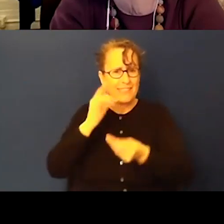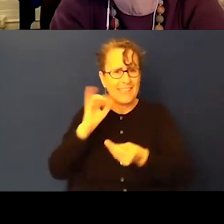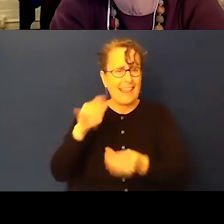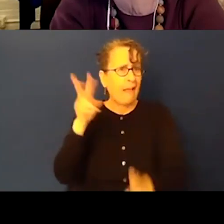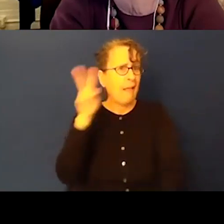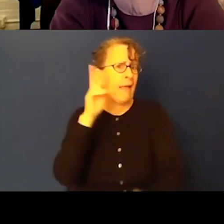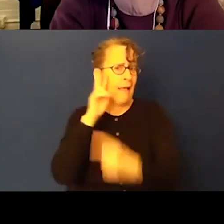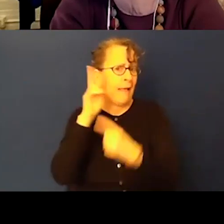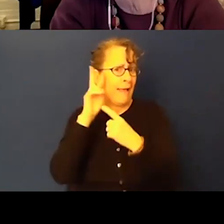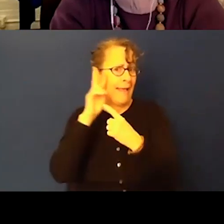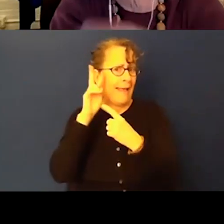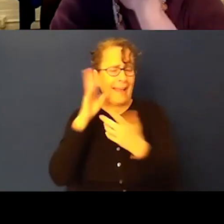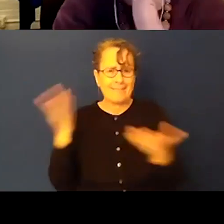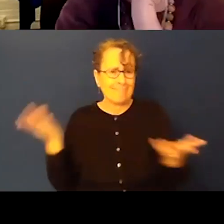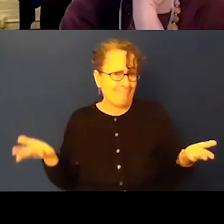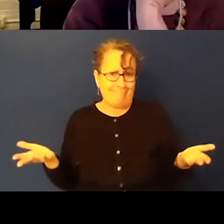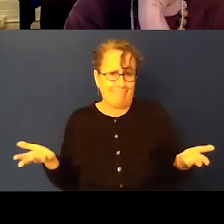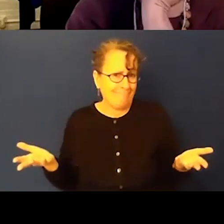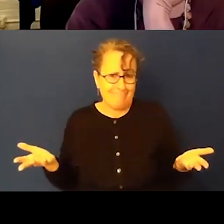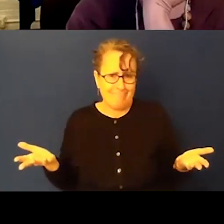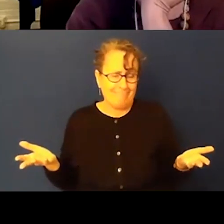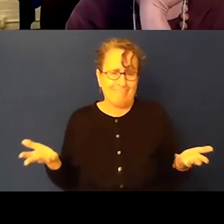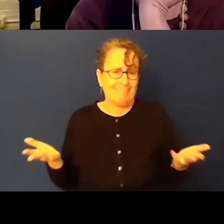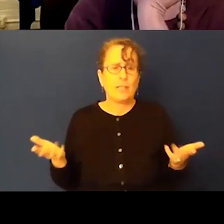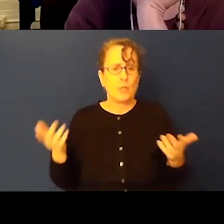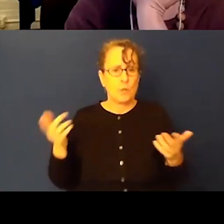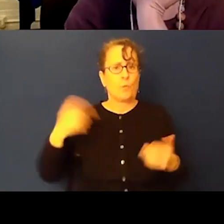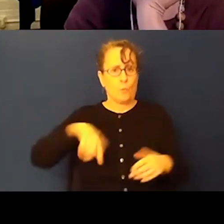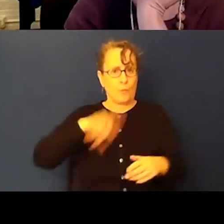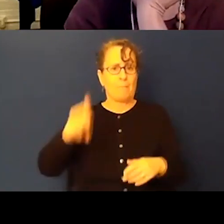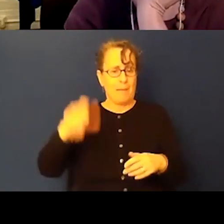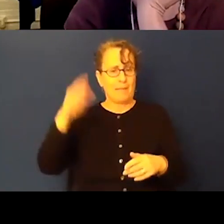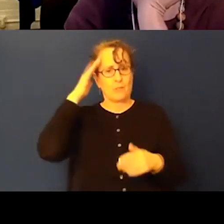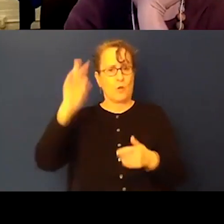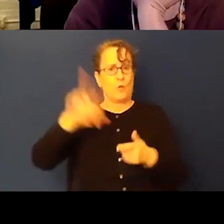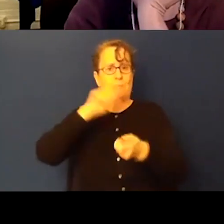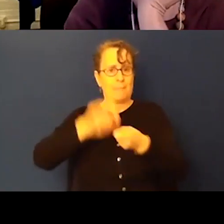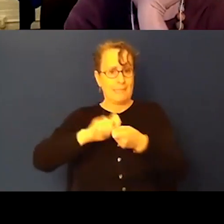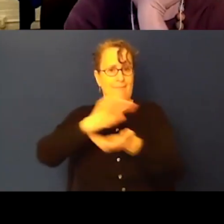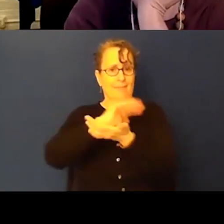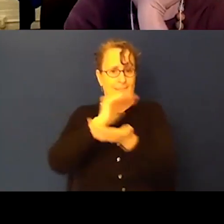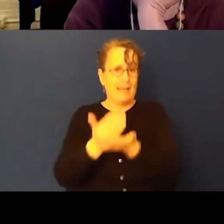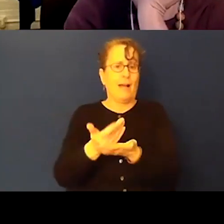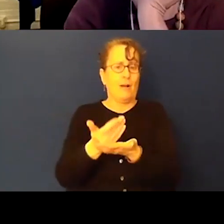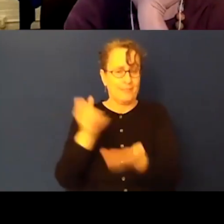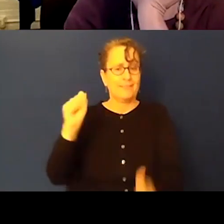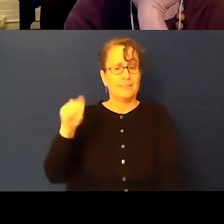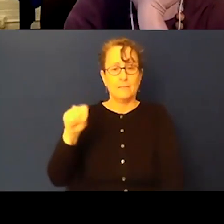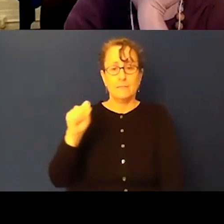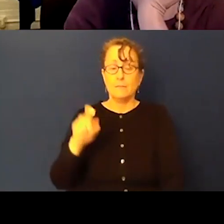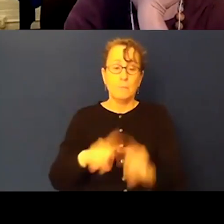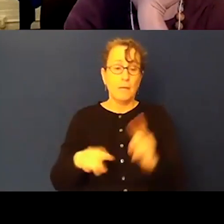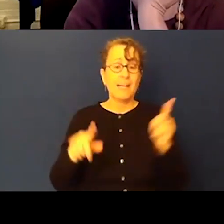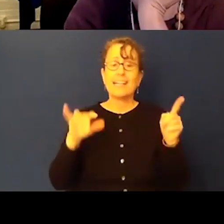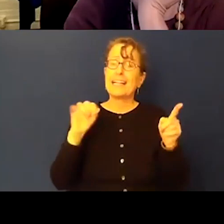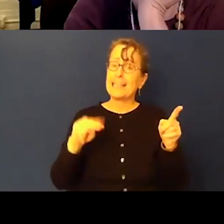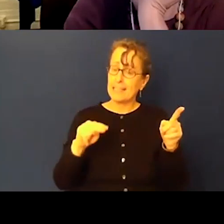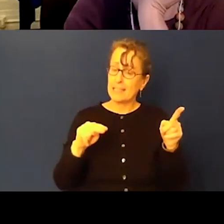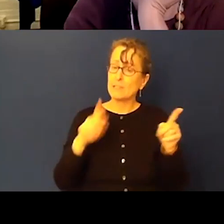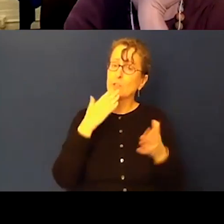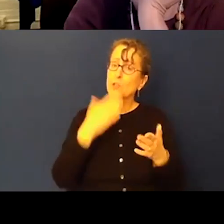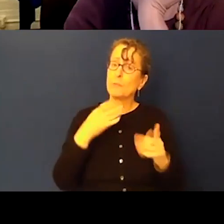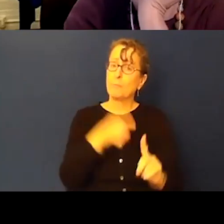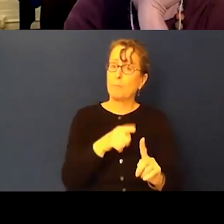That would be bad. And in this case, like I think Ian's point about like, yeah, collecting information, you know, what